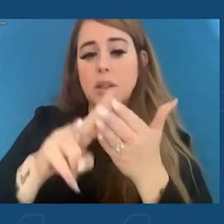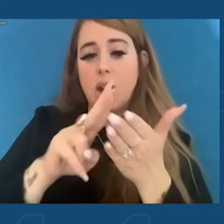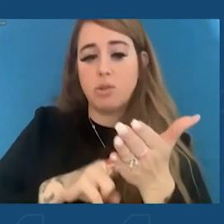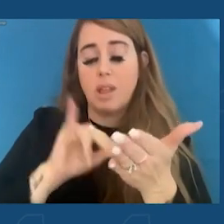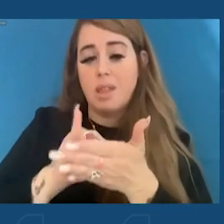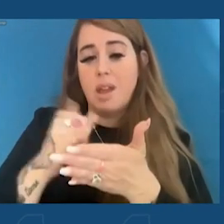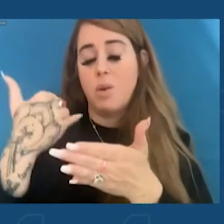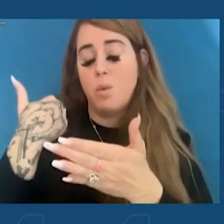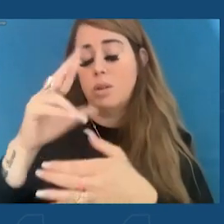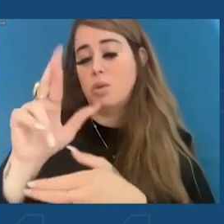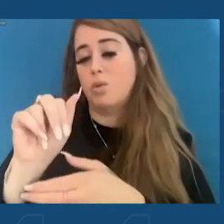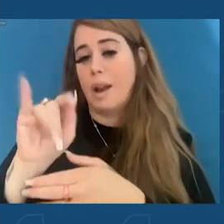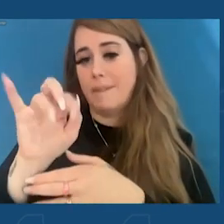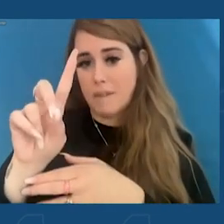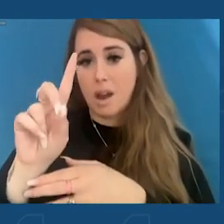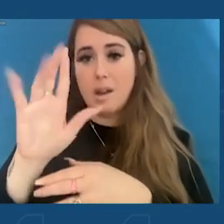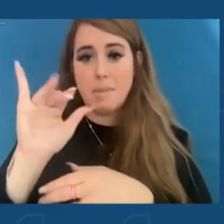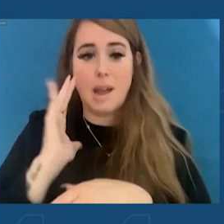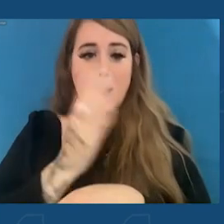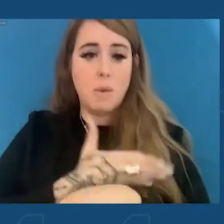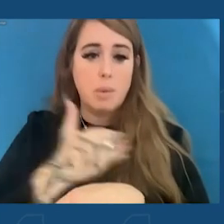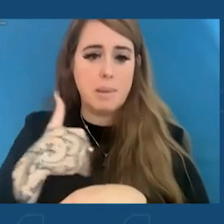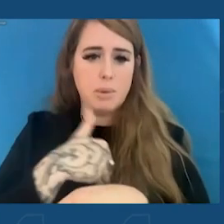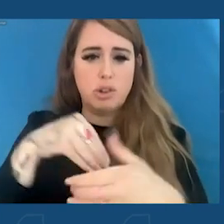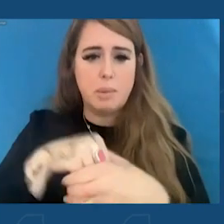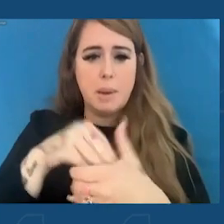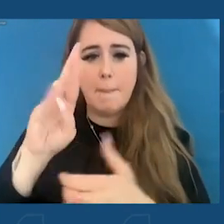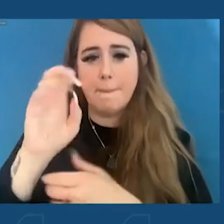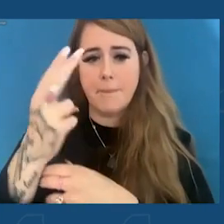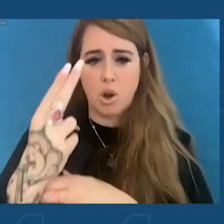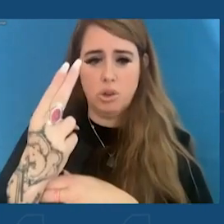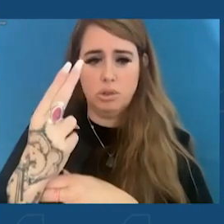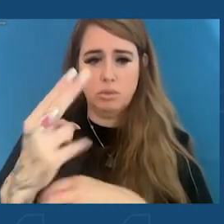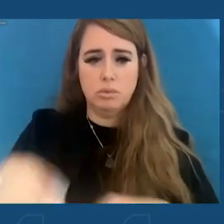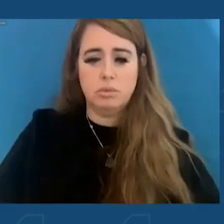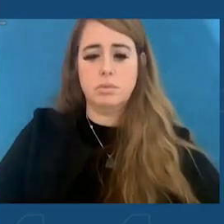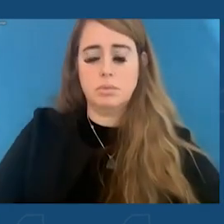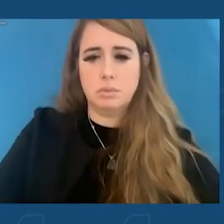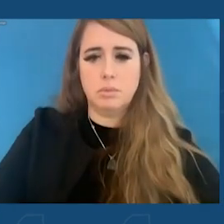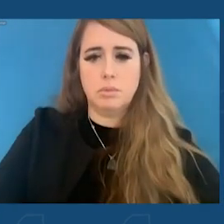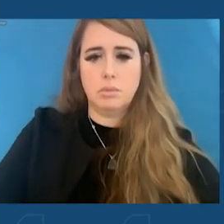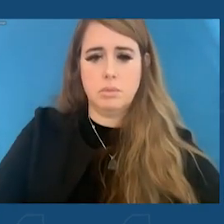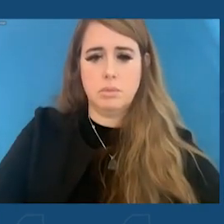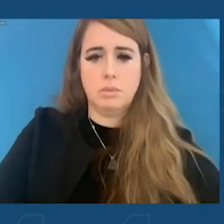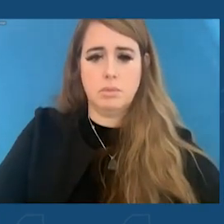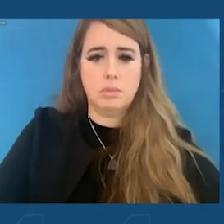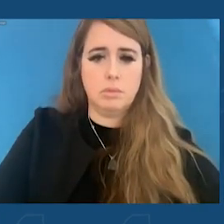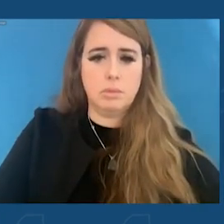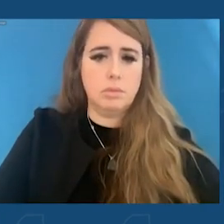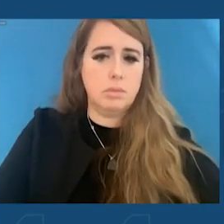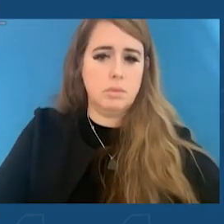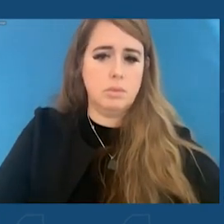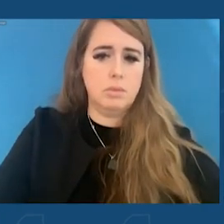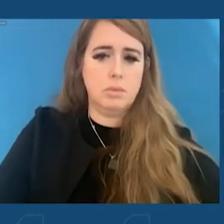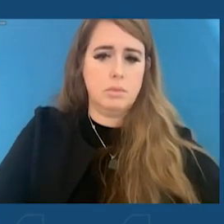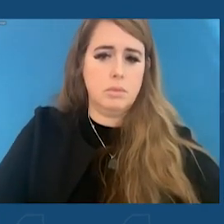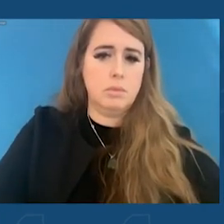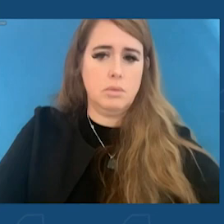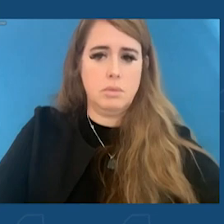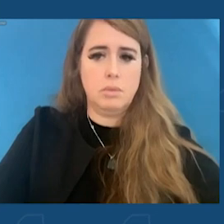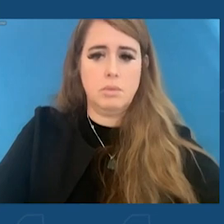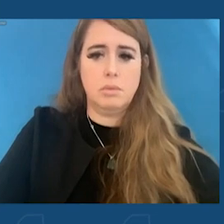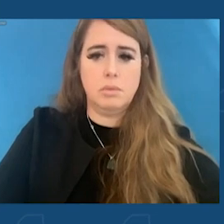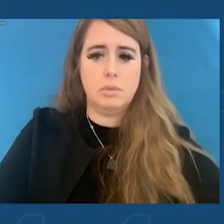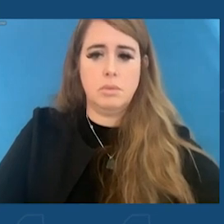of my membership in March. Thank you to the membership. Covering hundreds of thousands of city workers. And